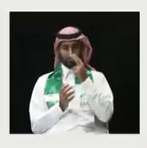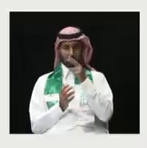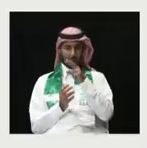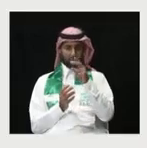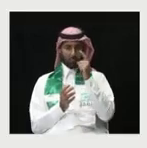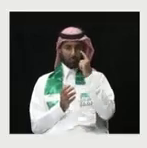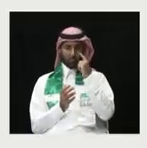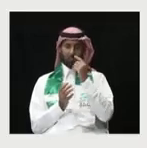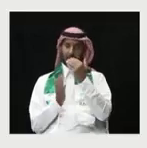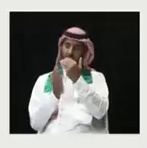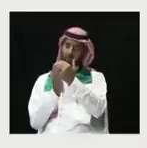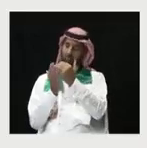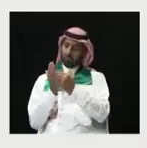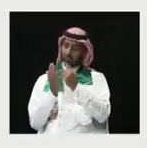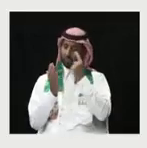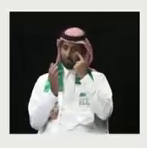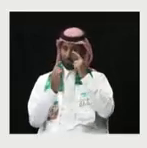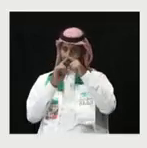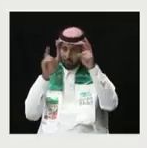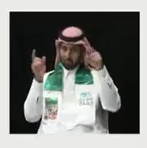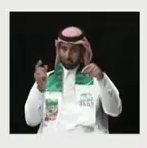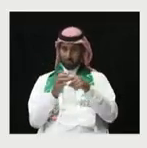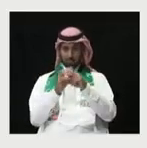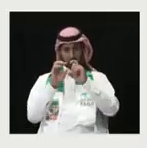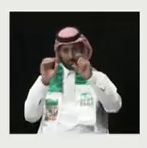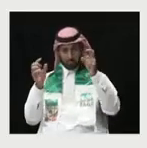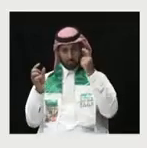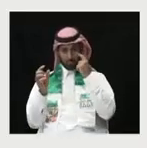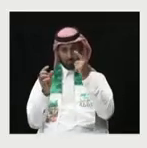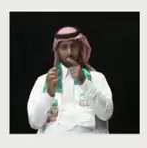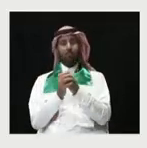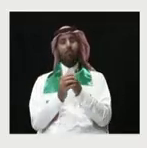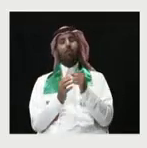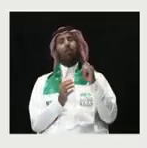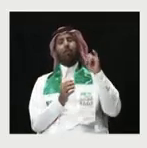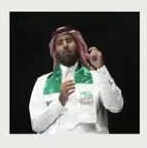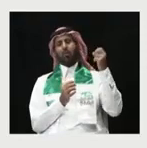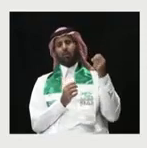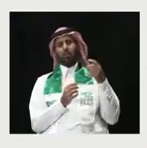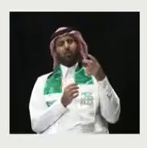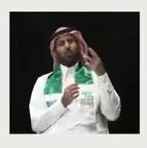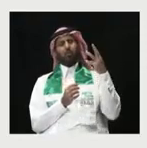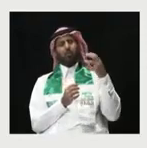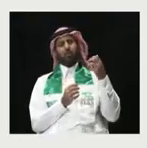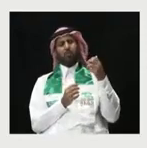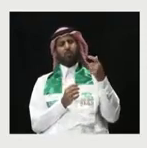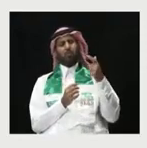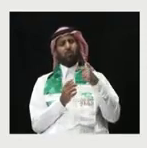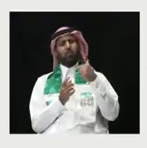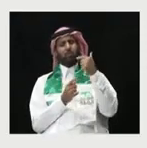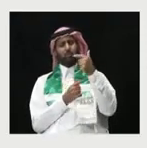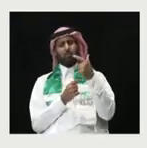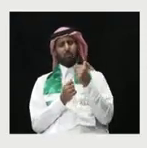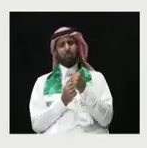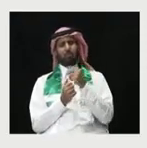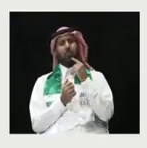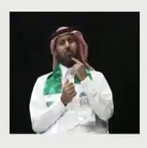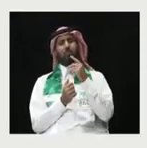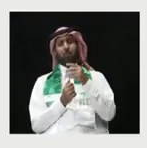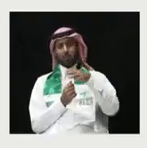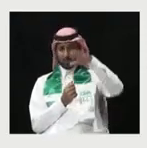this paragraph or these sentences. On September 23rd, 1932,